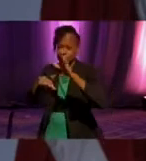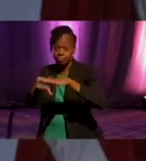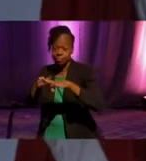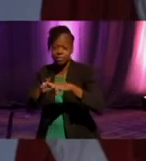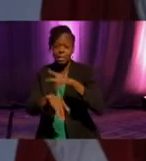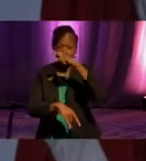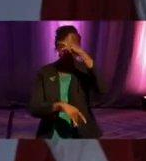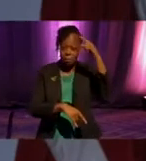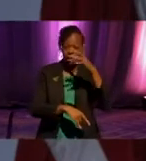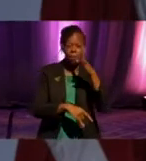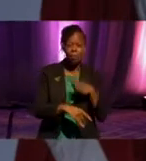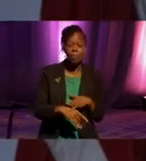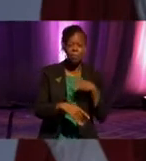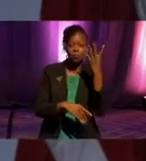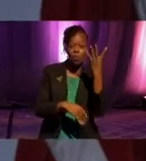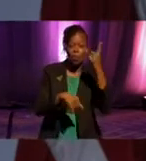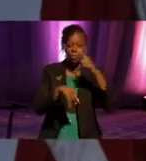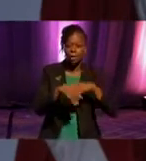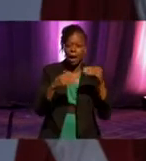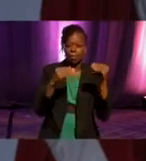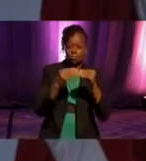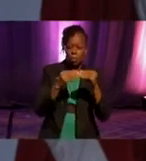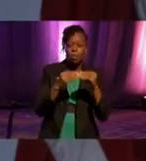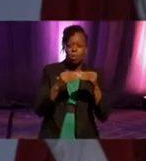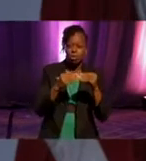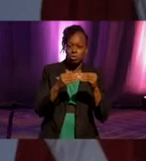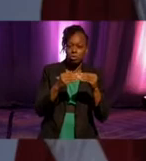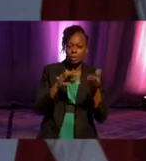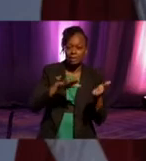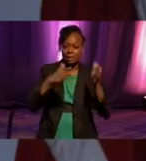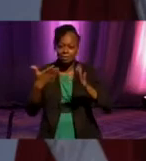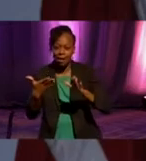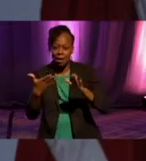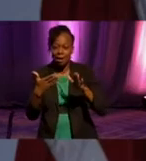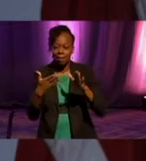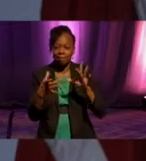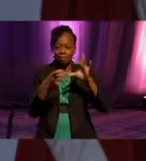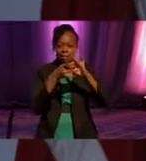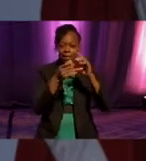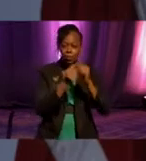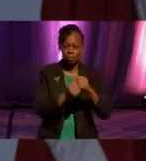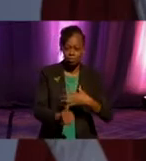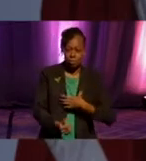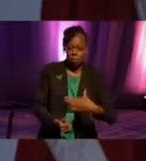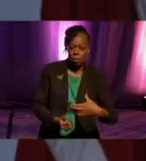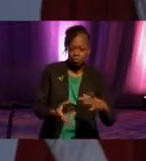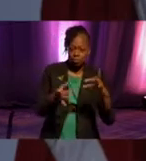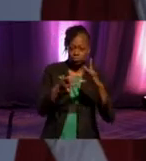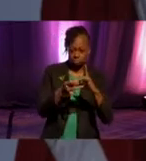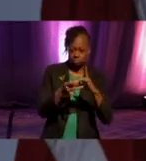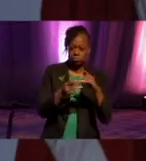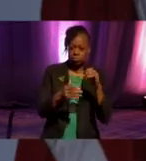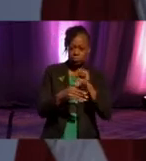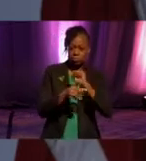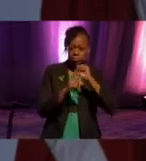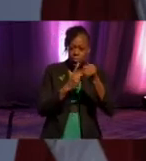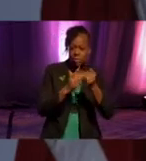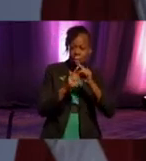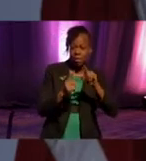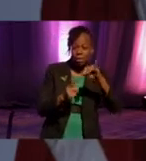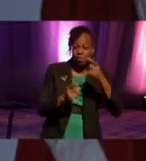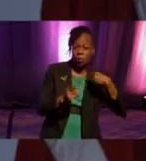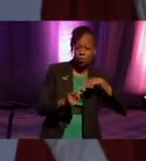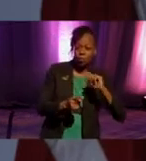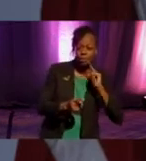from a pregnancy-related cause. But if we're serious about closing the gap, that can't be